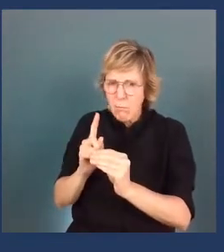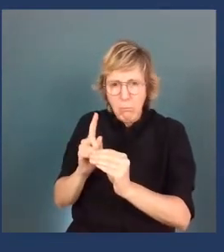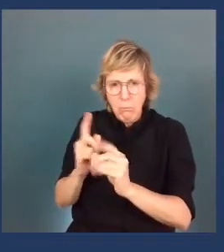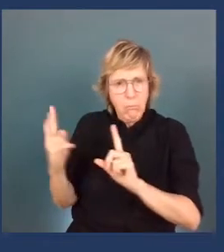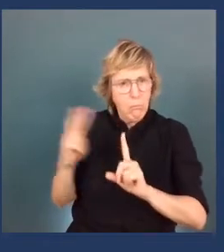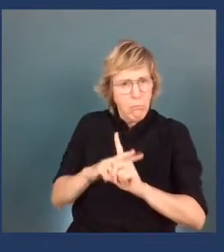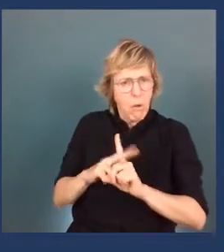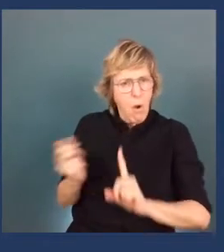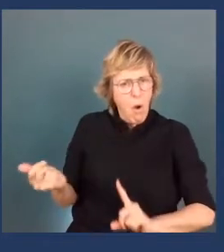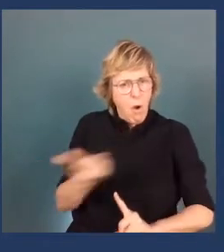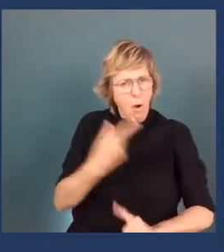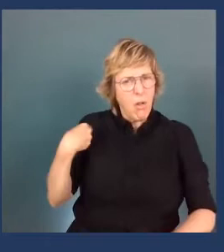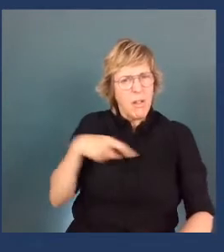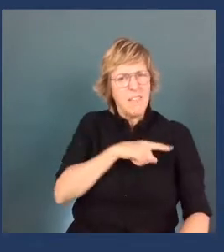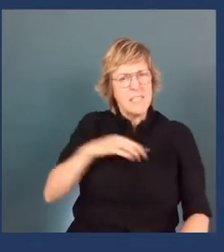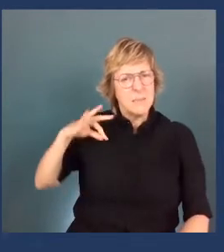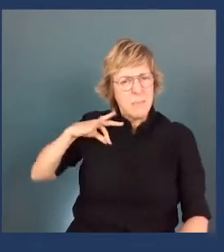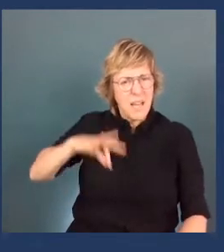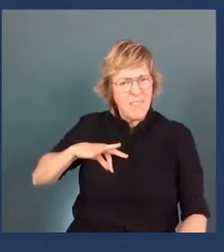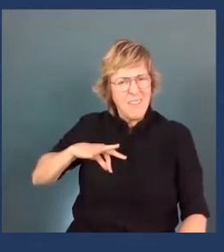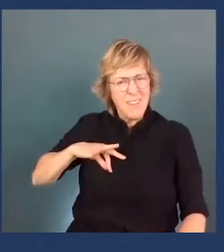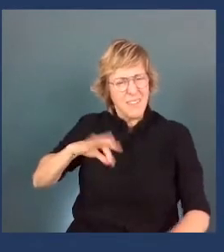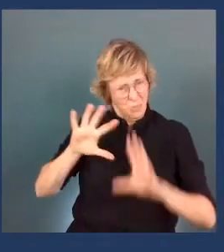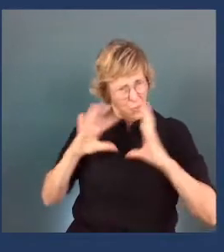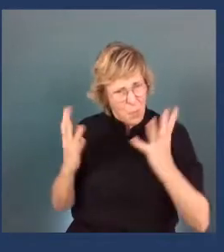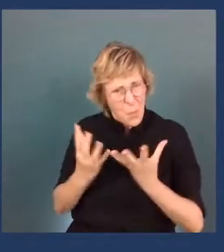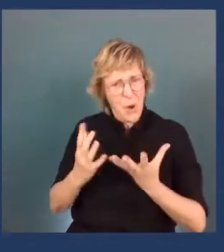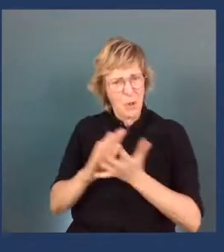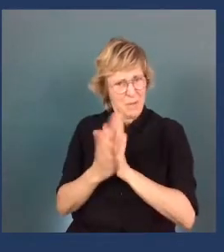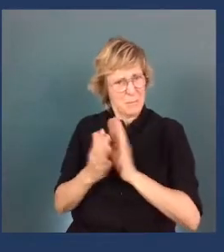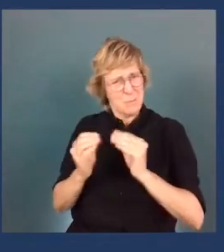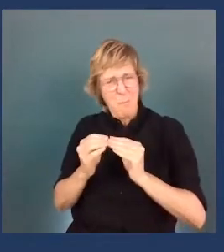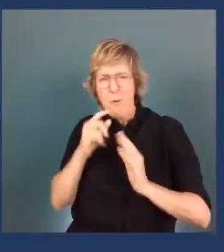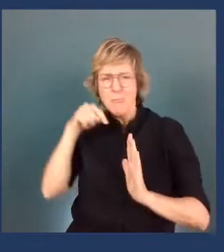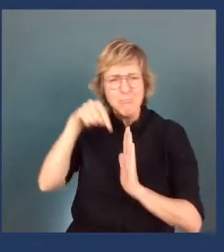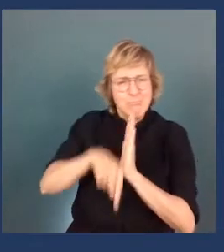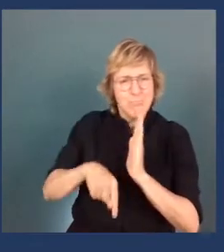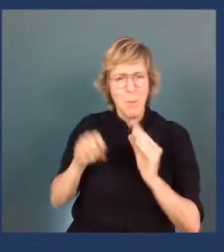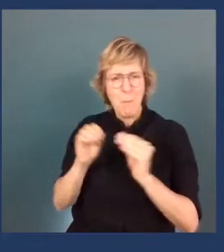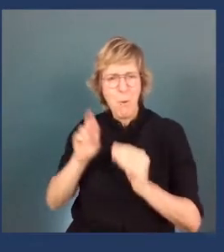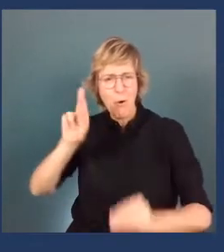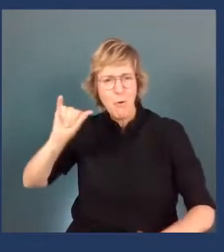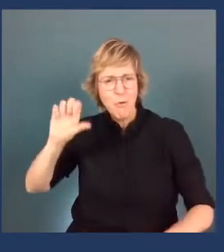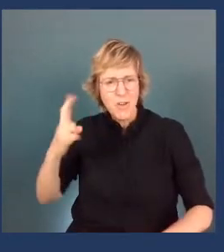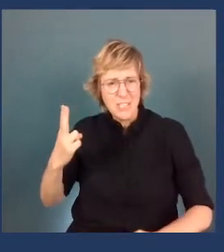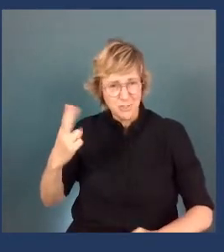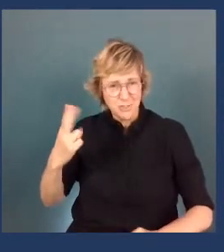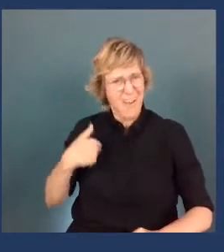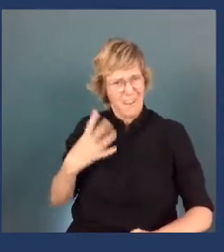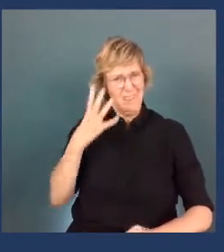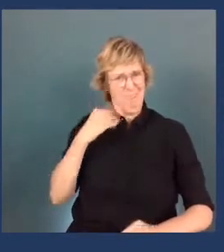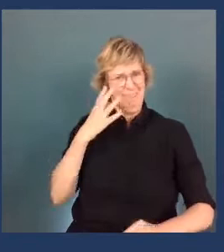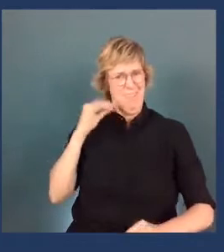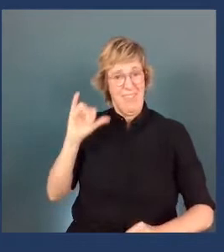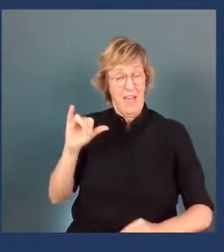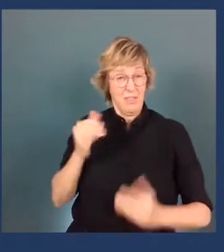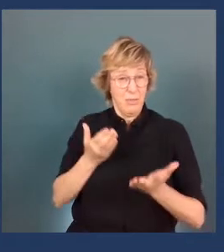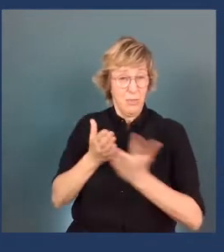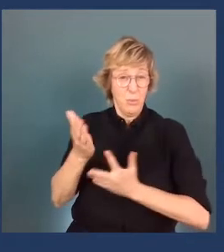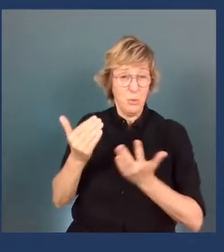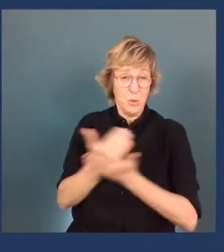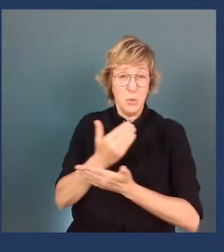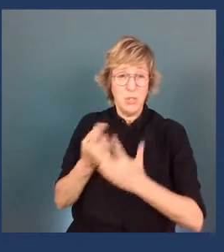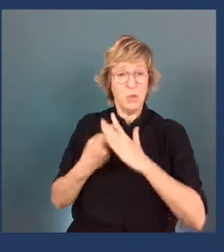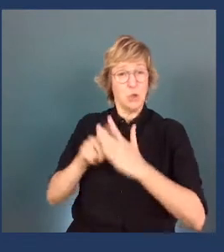world becomes a richer place. And I've learned this through the work that we do with Microsoft for Startups. We run a